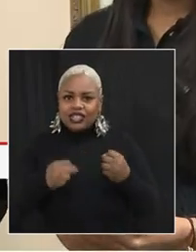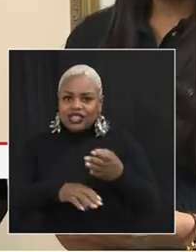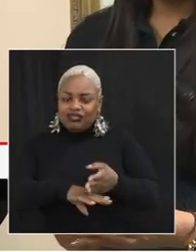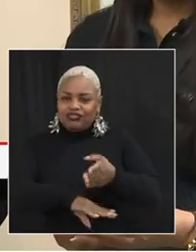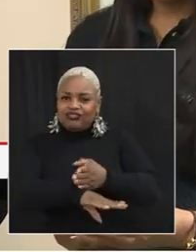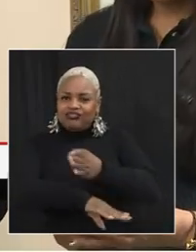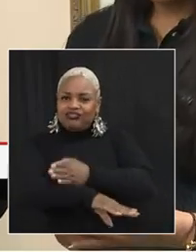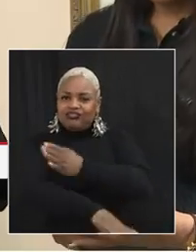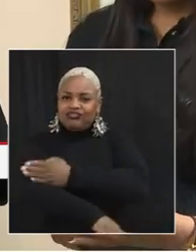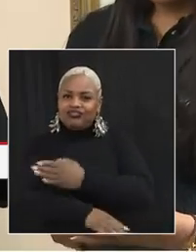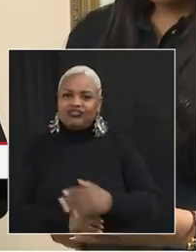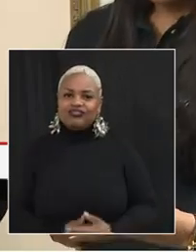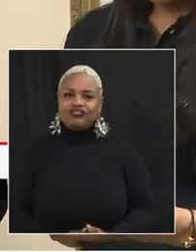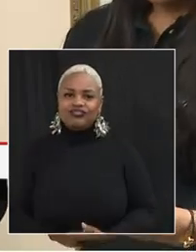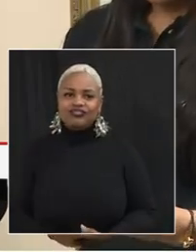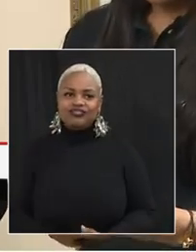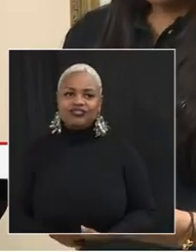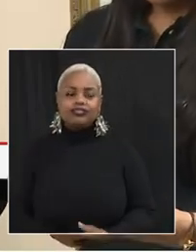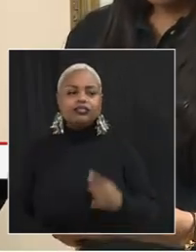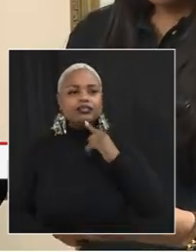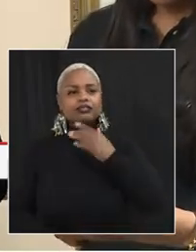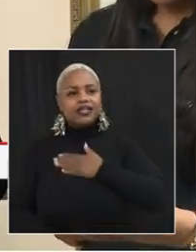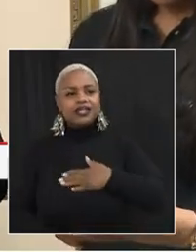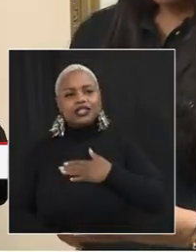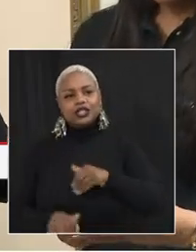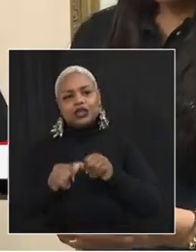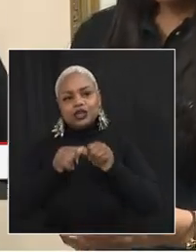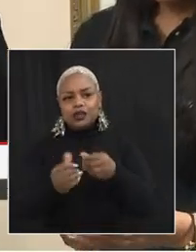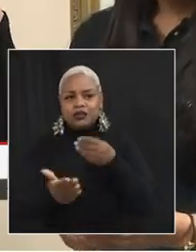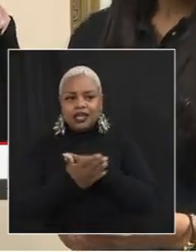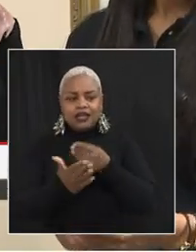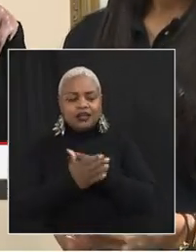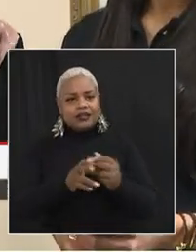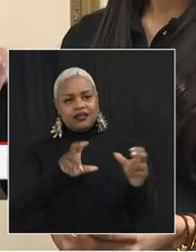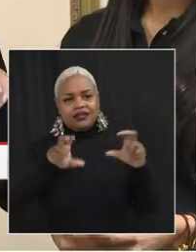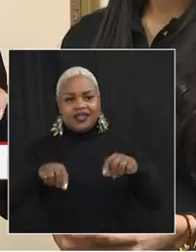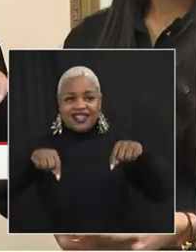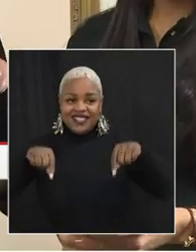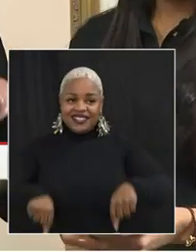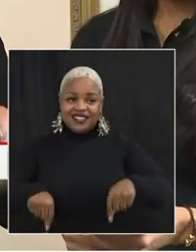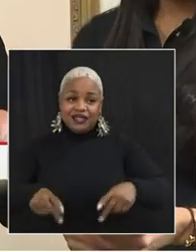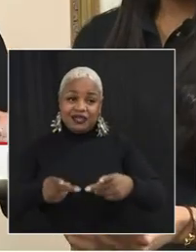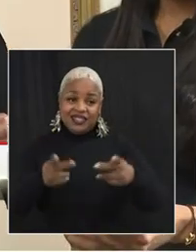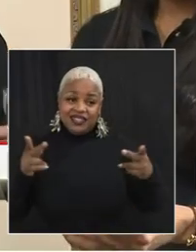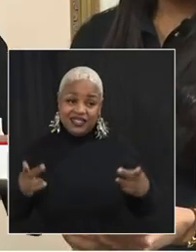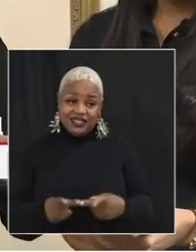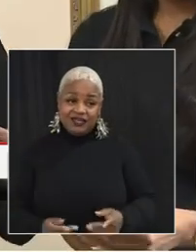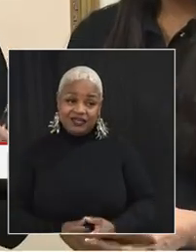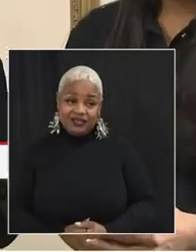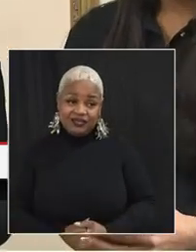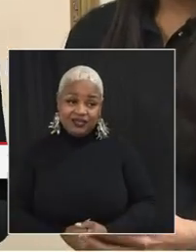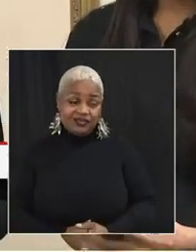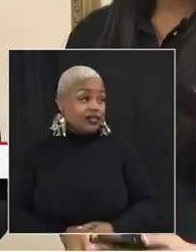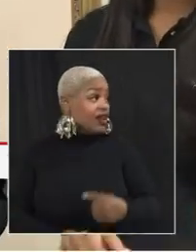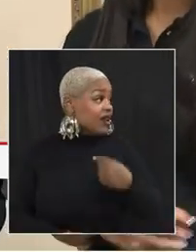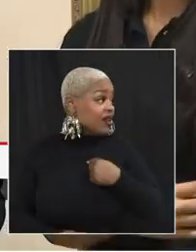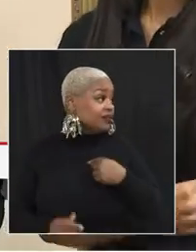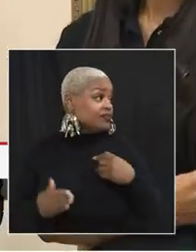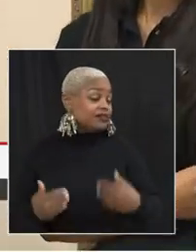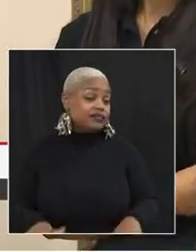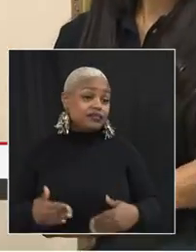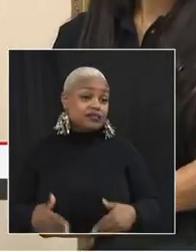fund these services in this place, because I get more